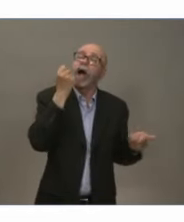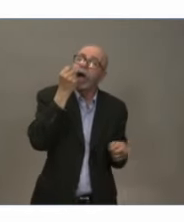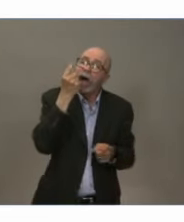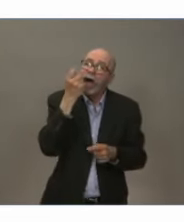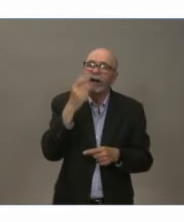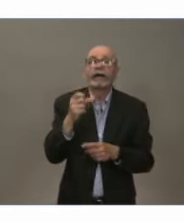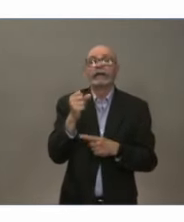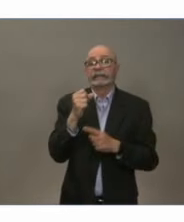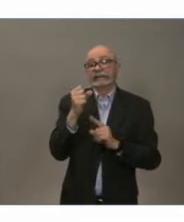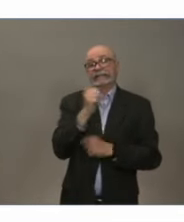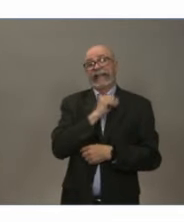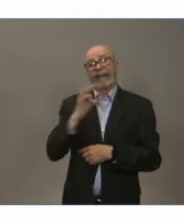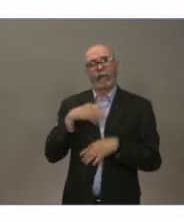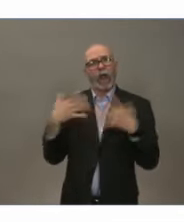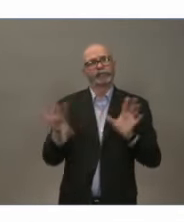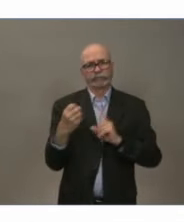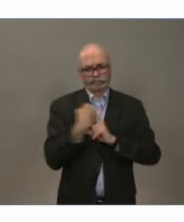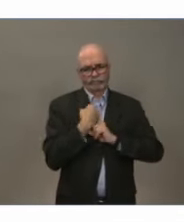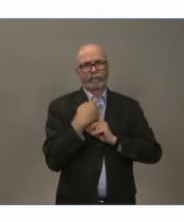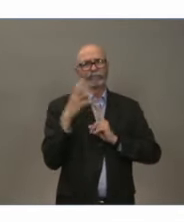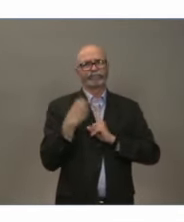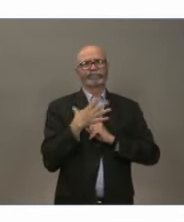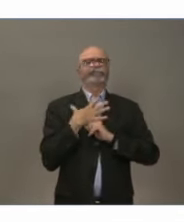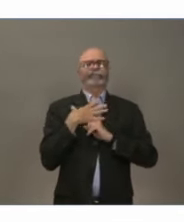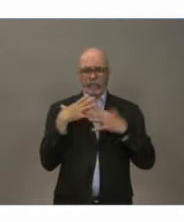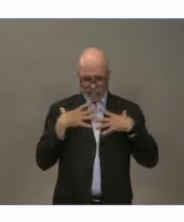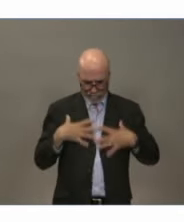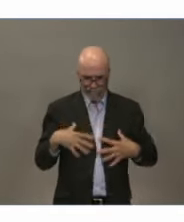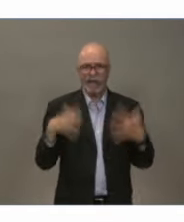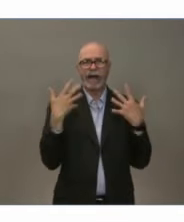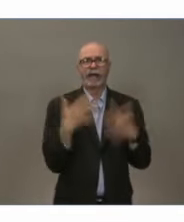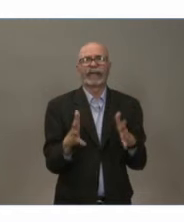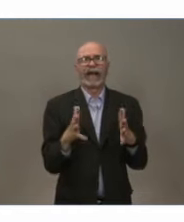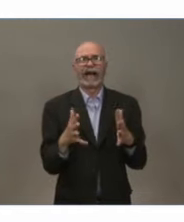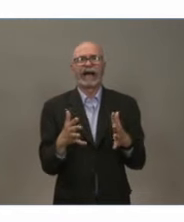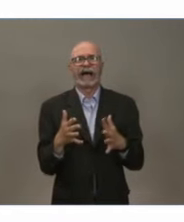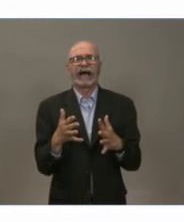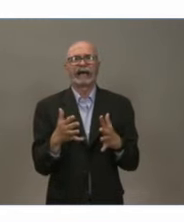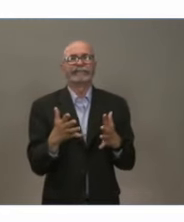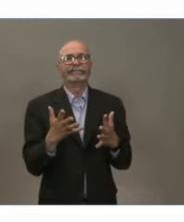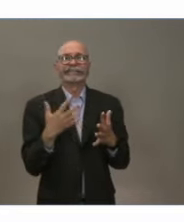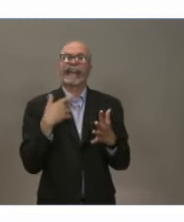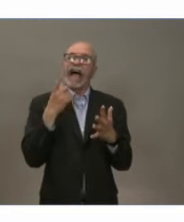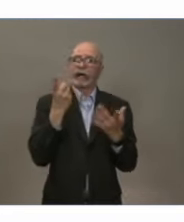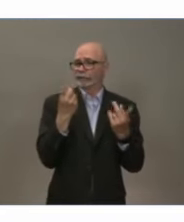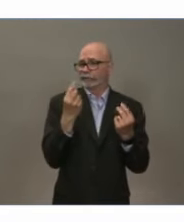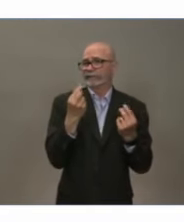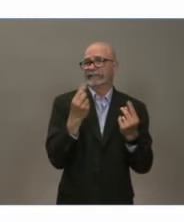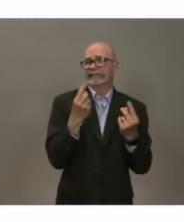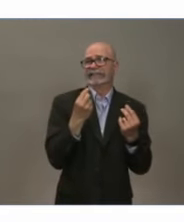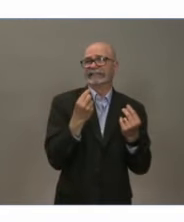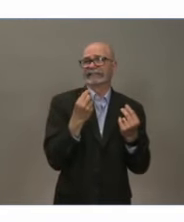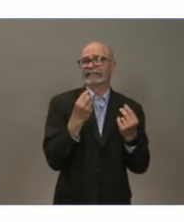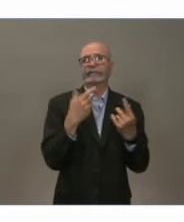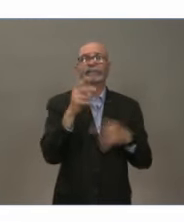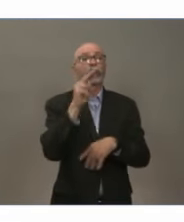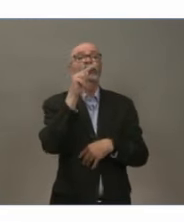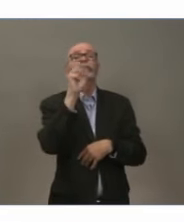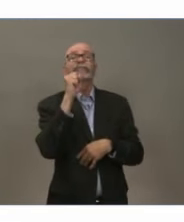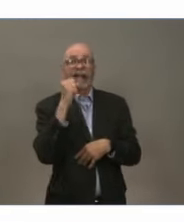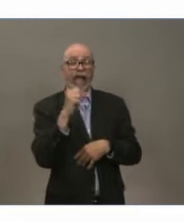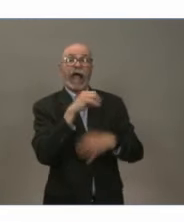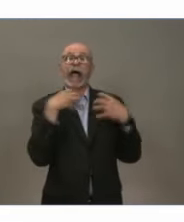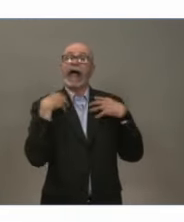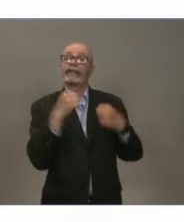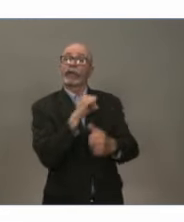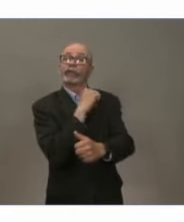time the system has come together, the Nova Scotia Health Authority, working with the Health Association of Nova Scotia, my colleagues in the Department of Health